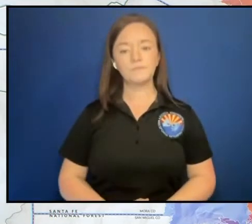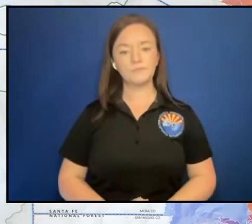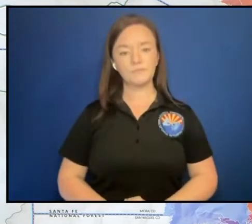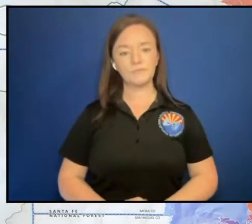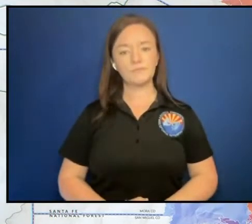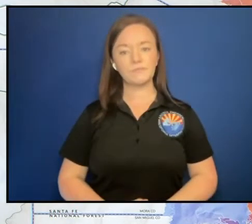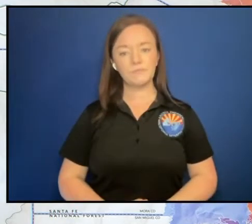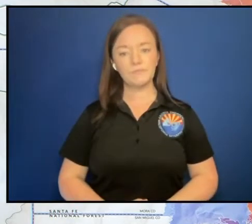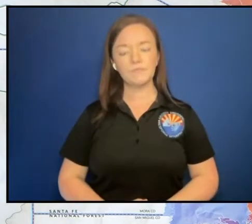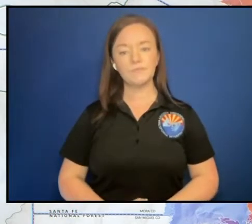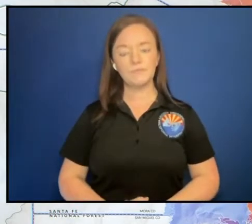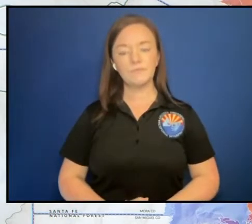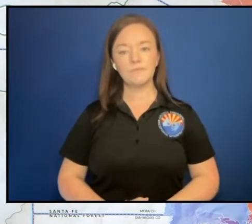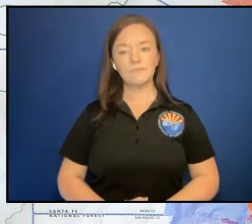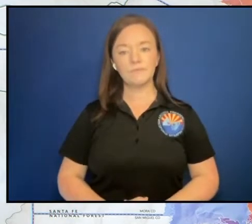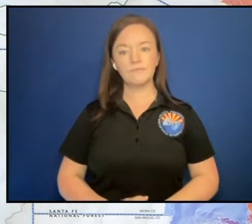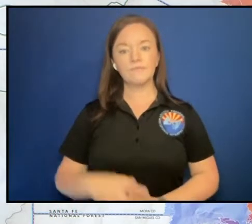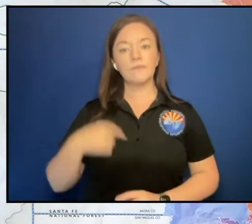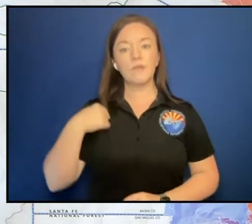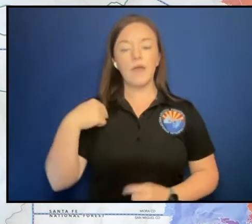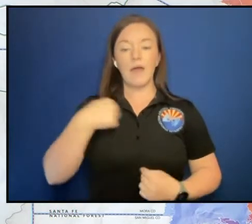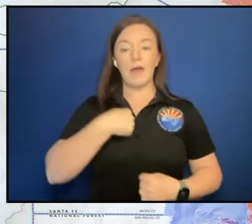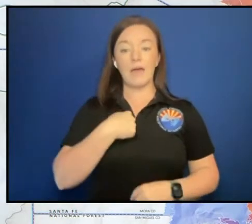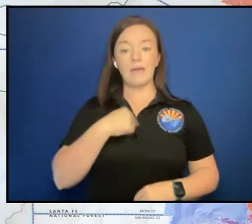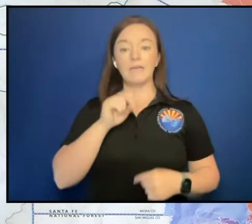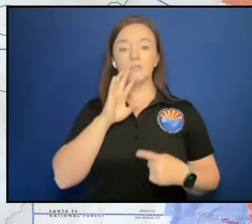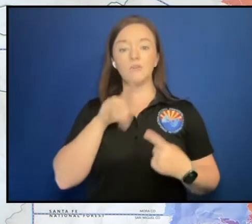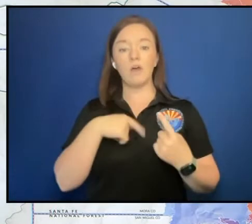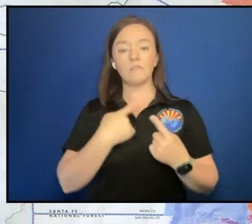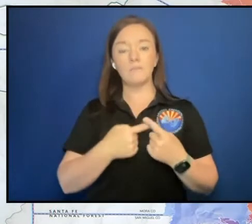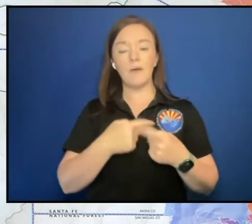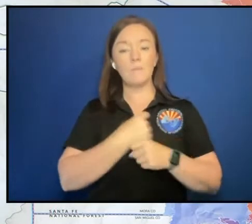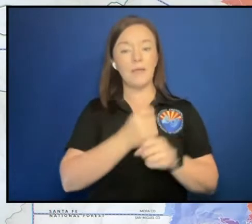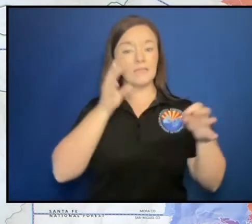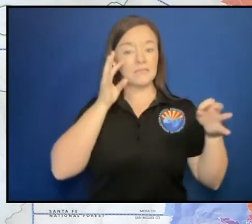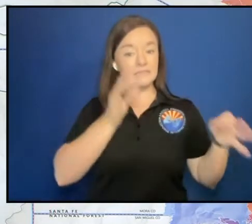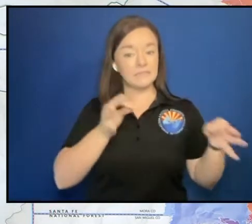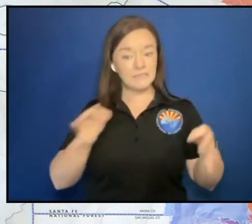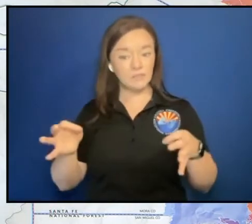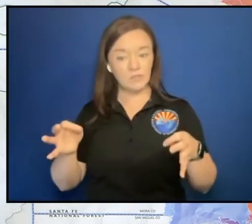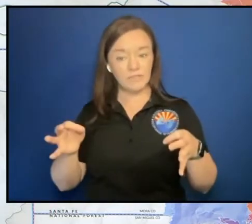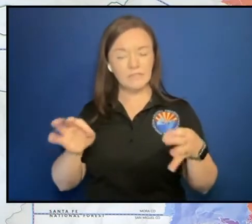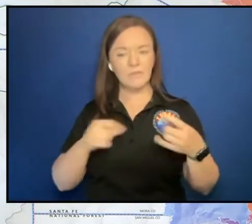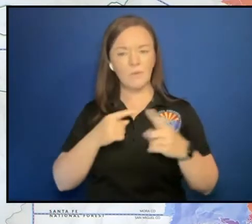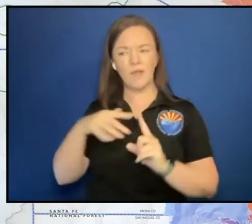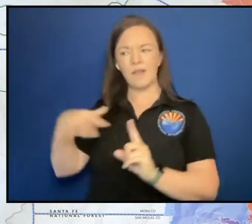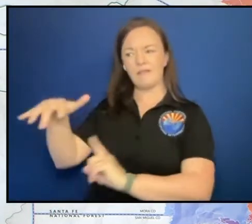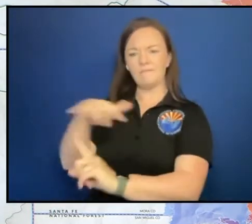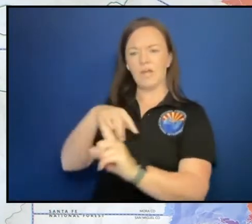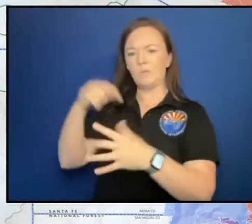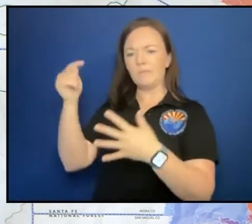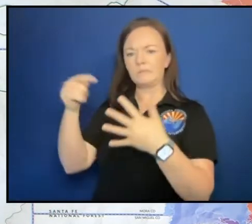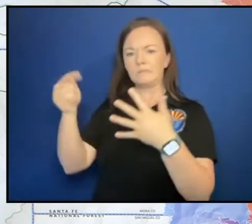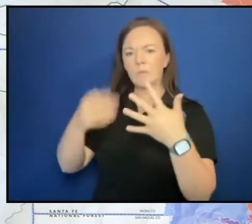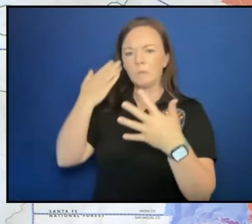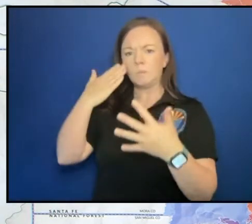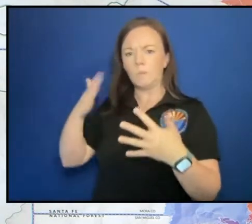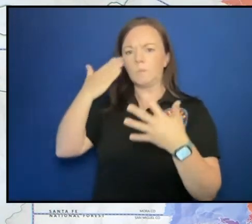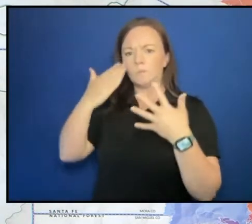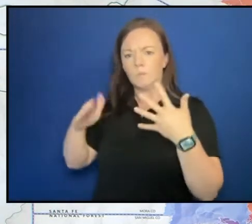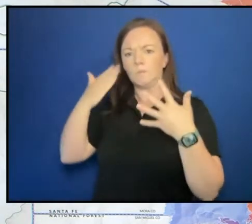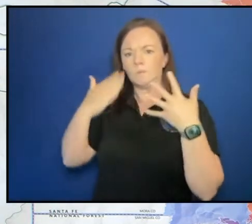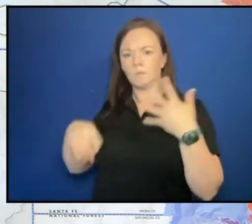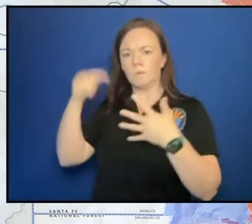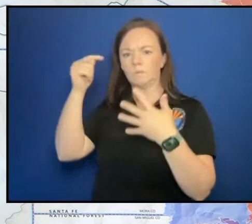so I talked about making decisions in environments of uncertainty. And